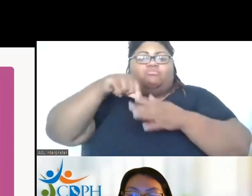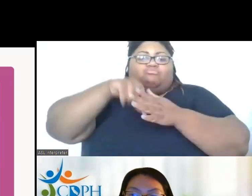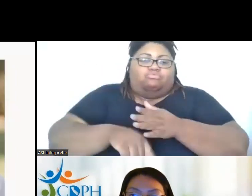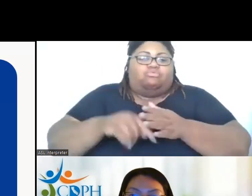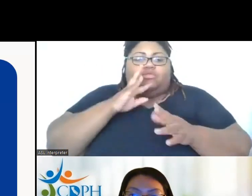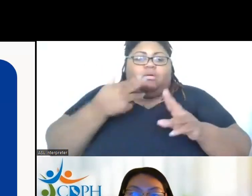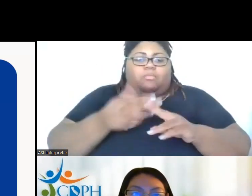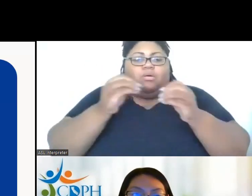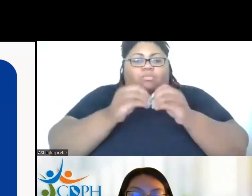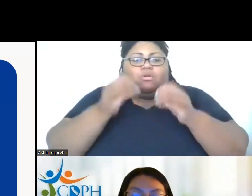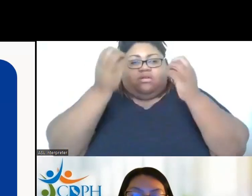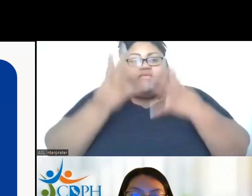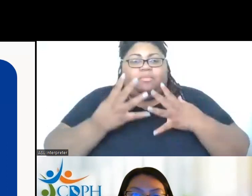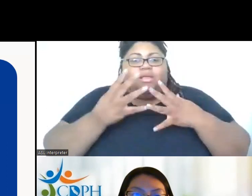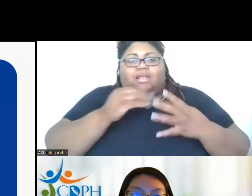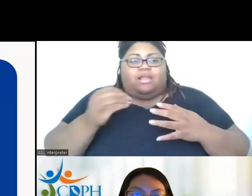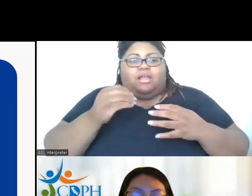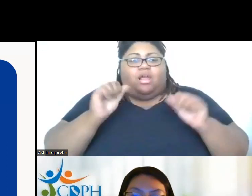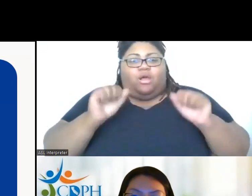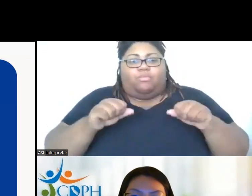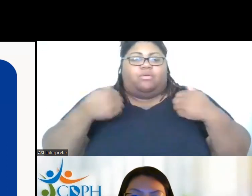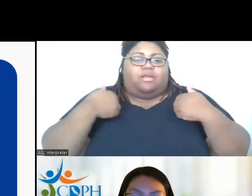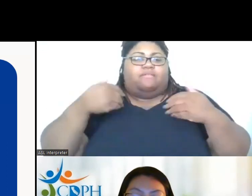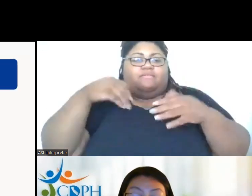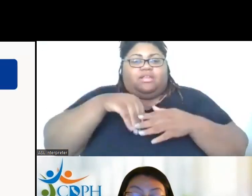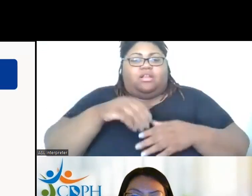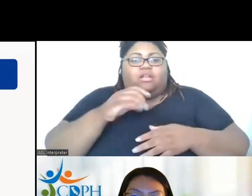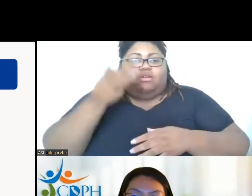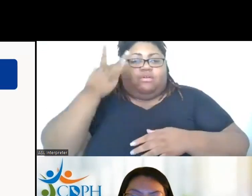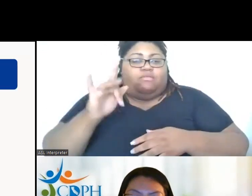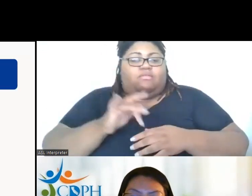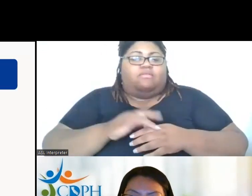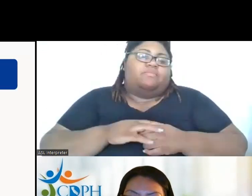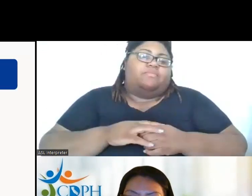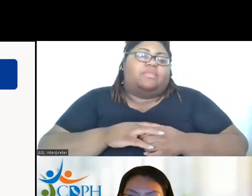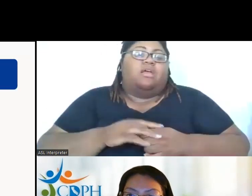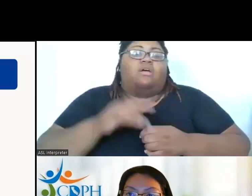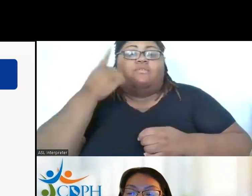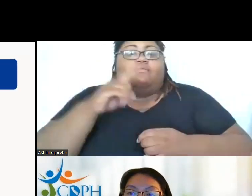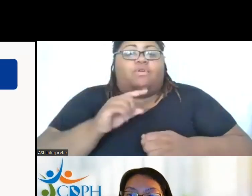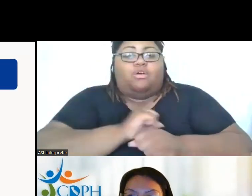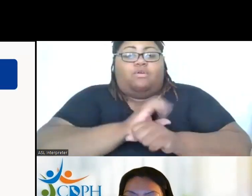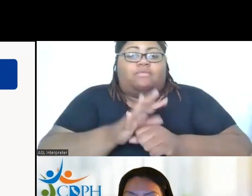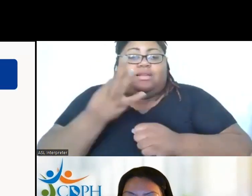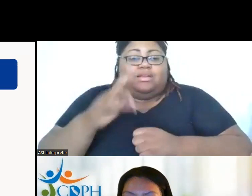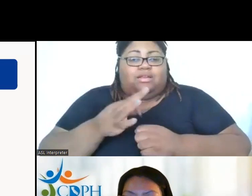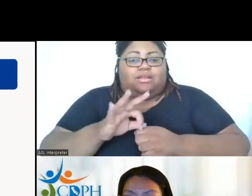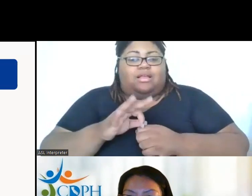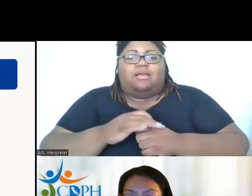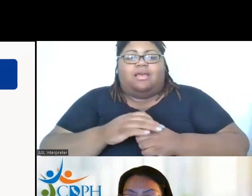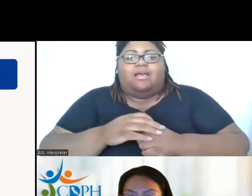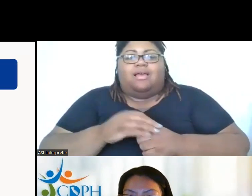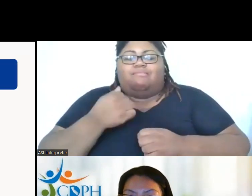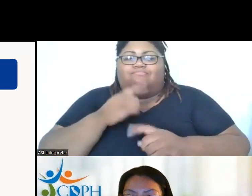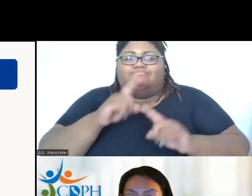front of us around COVID therapeutics. So the state of COVID-19 California. I can't speak to that this year